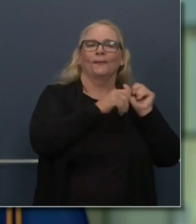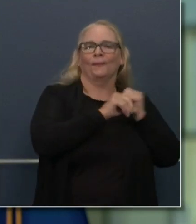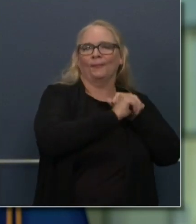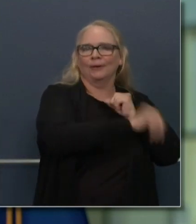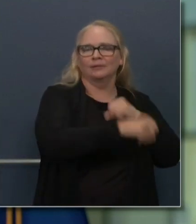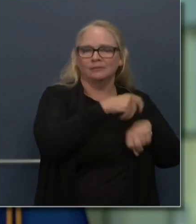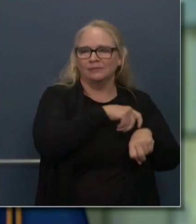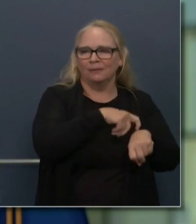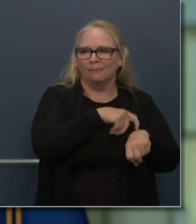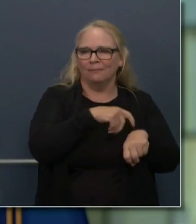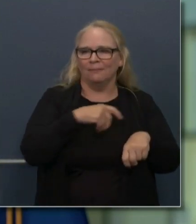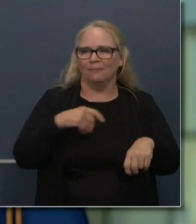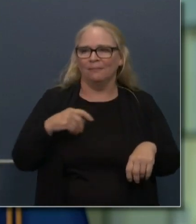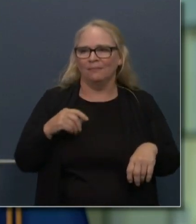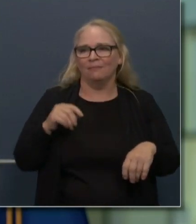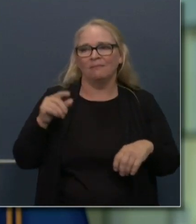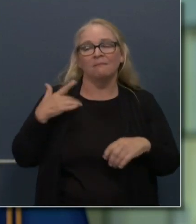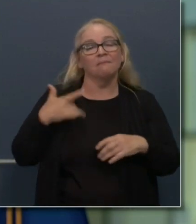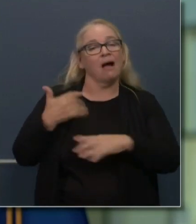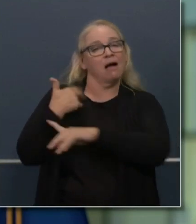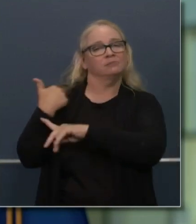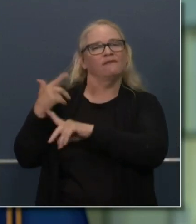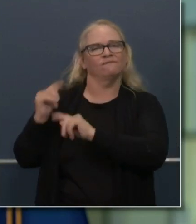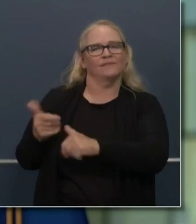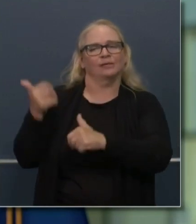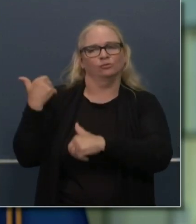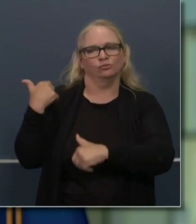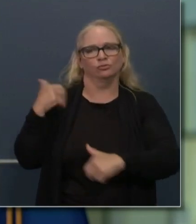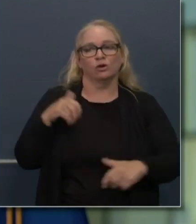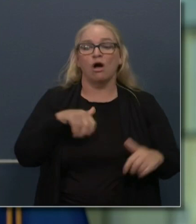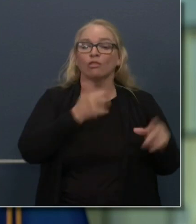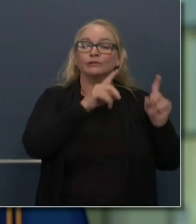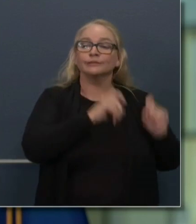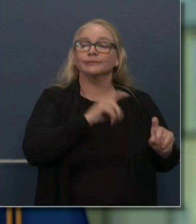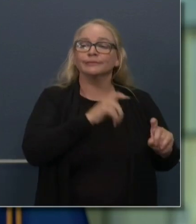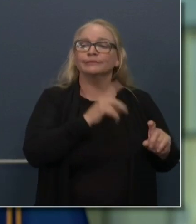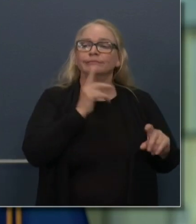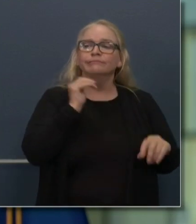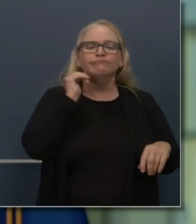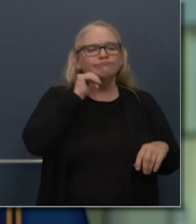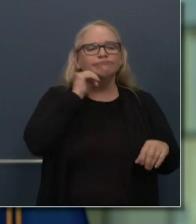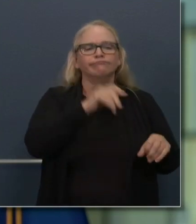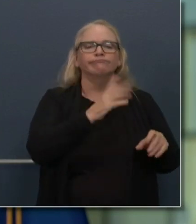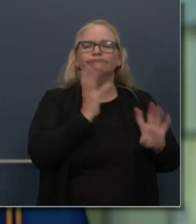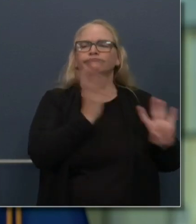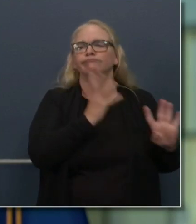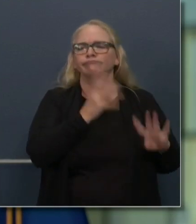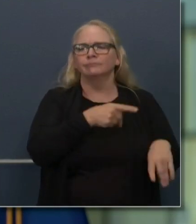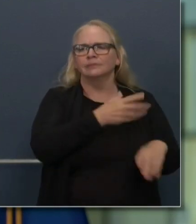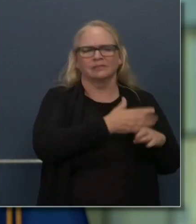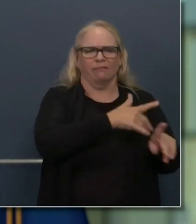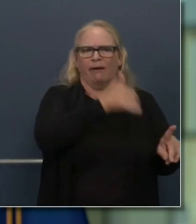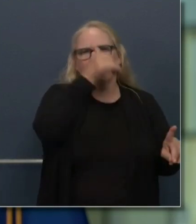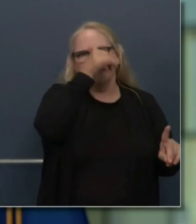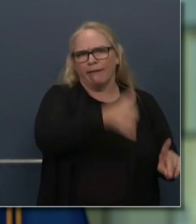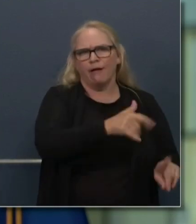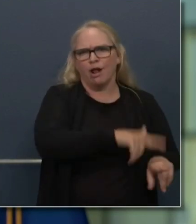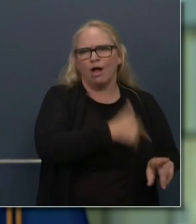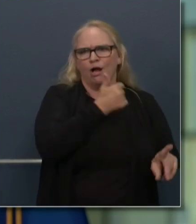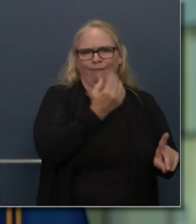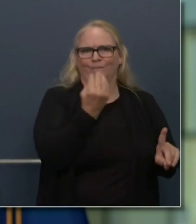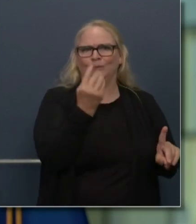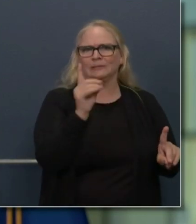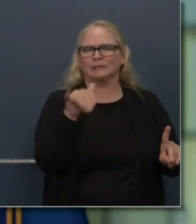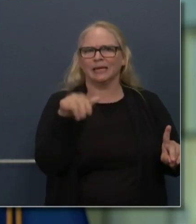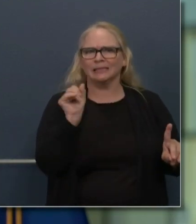quickly. But then there's other tests that are being collected in other settings where that turnaround time is quite long, 13, 14 days